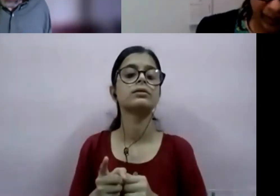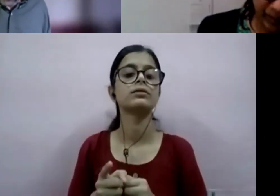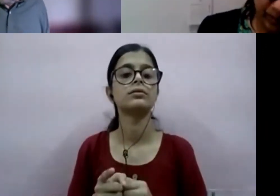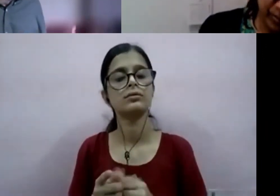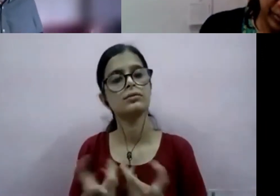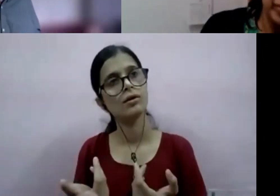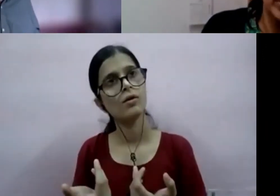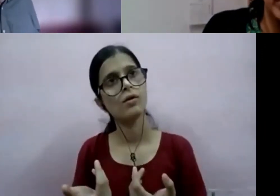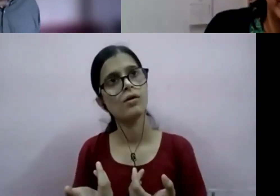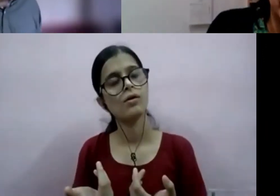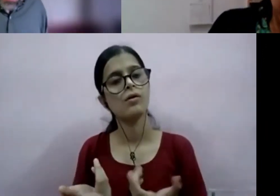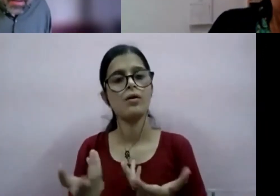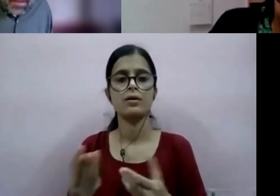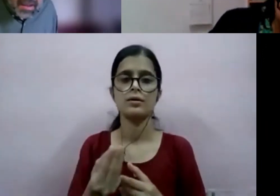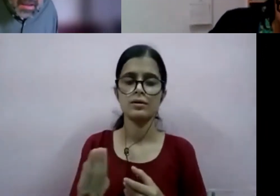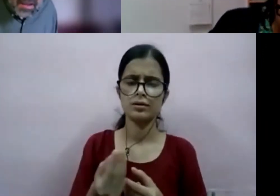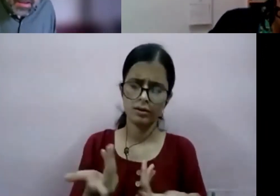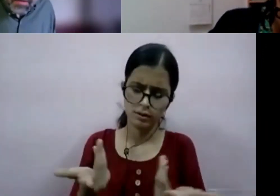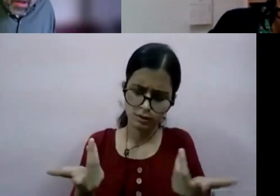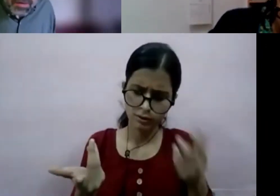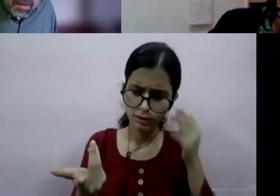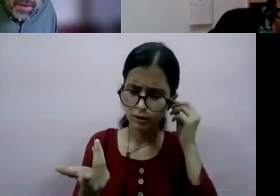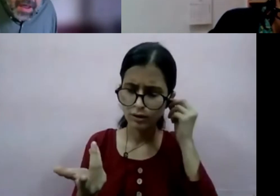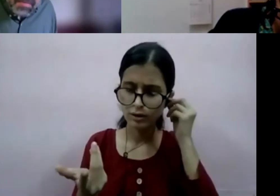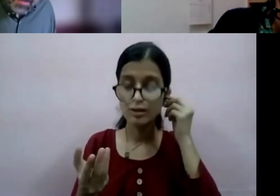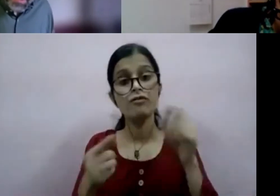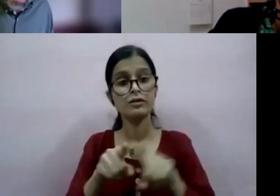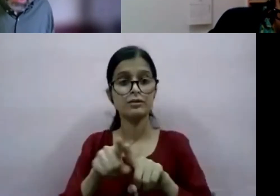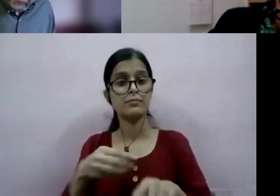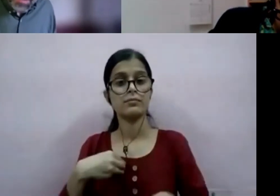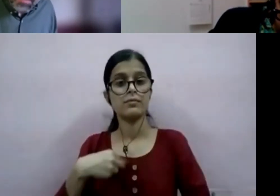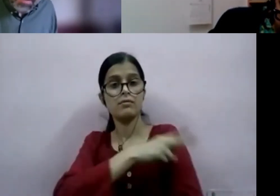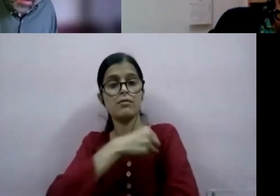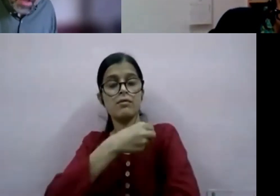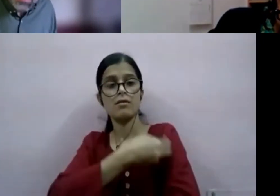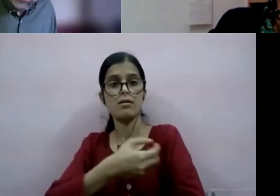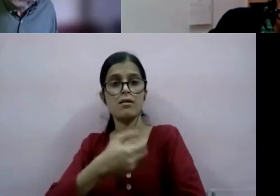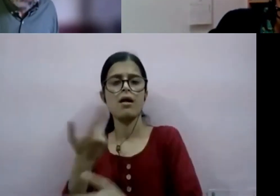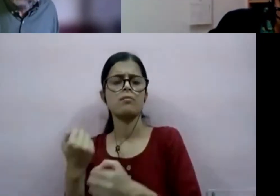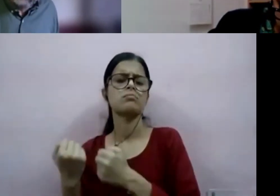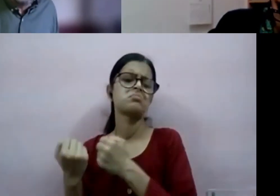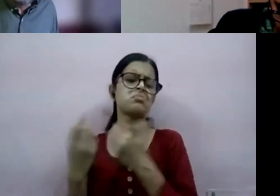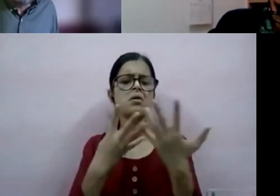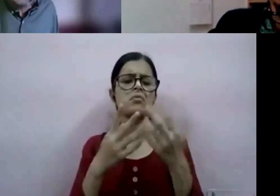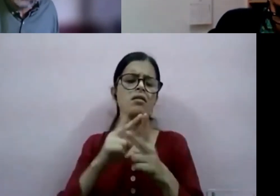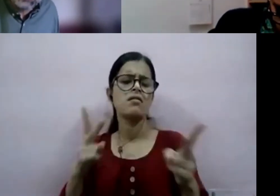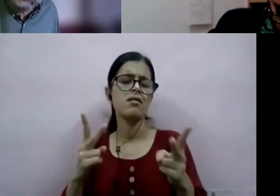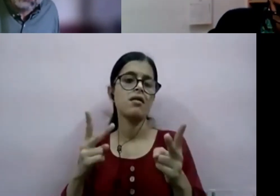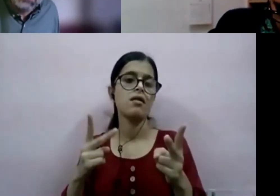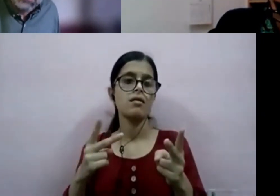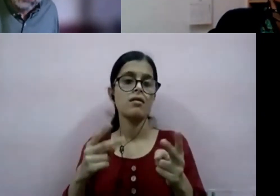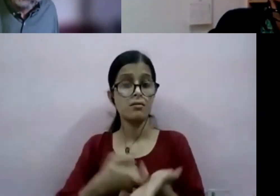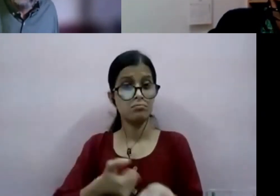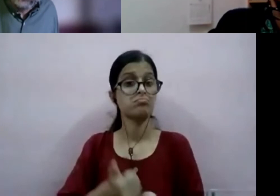I broke my back and I was in hospital for 9 months, had daily rehabilitation. And I think the physios did a fantastic